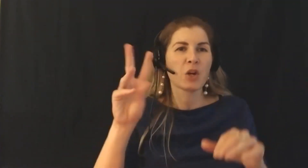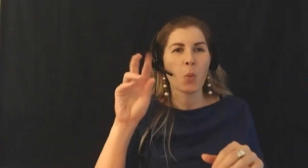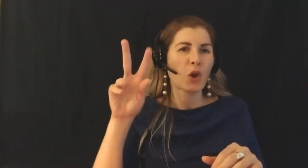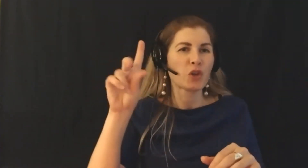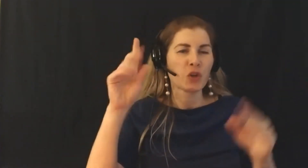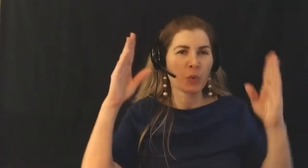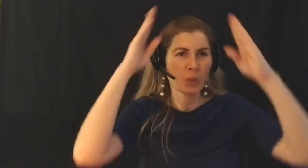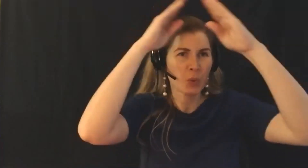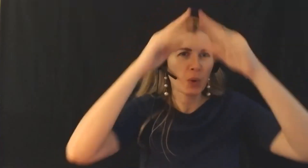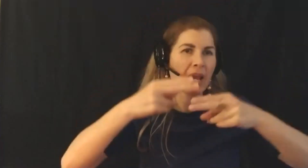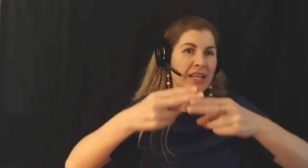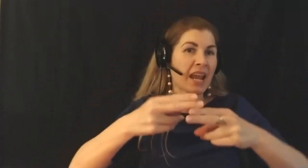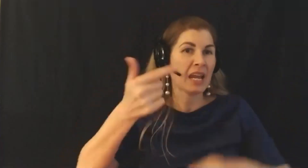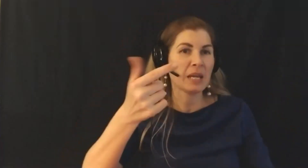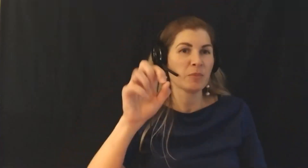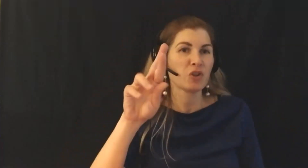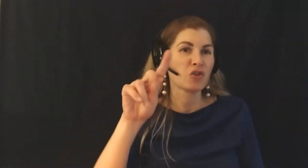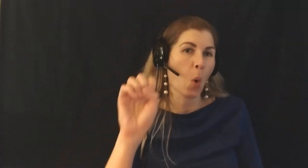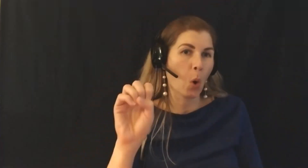named George.